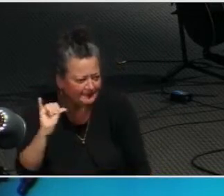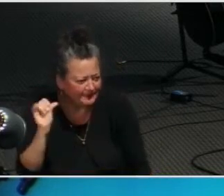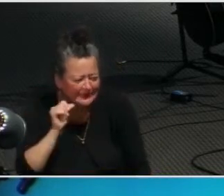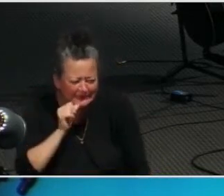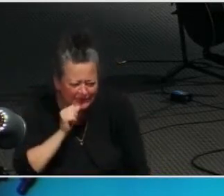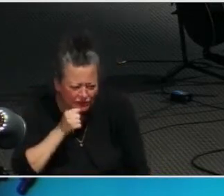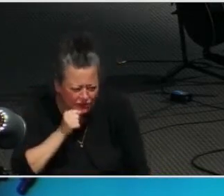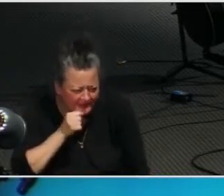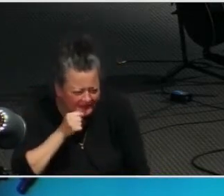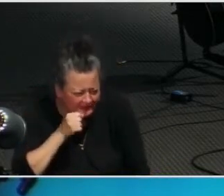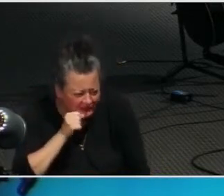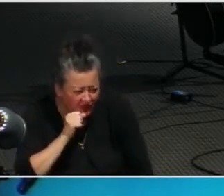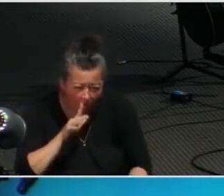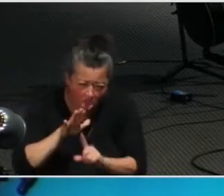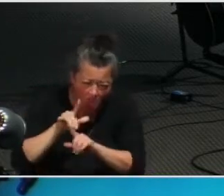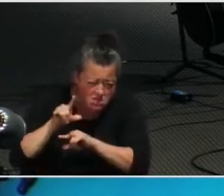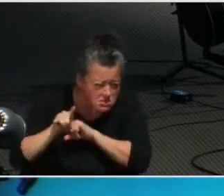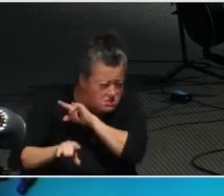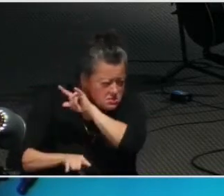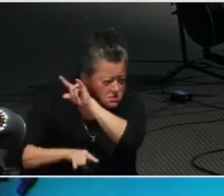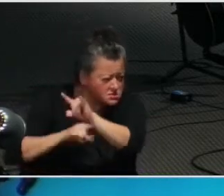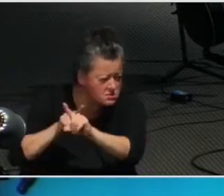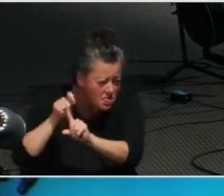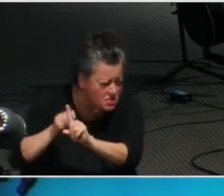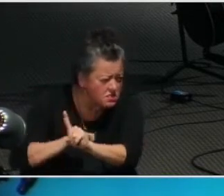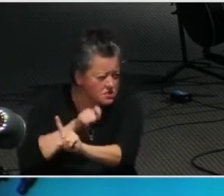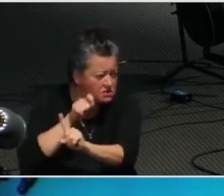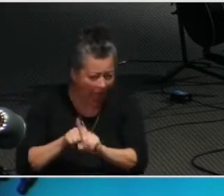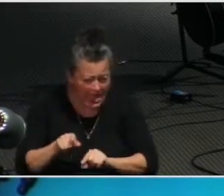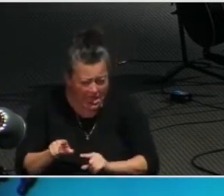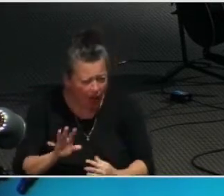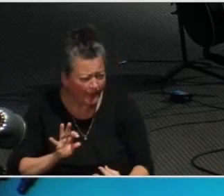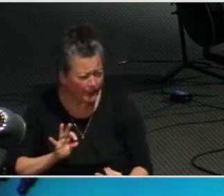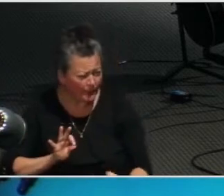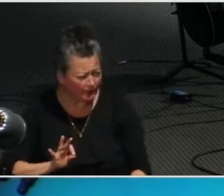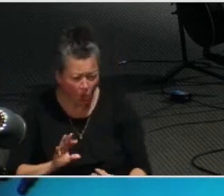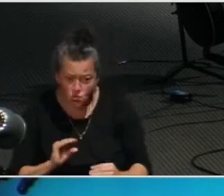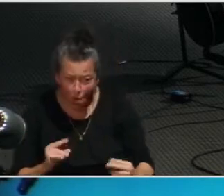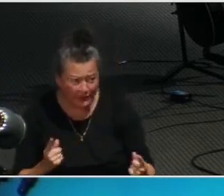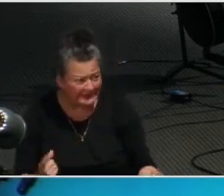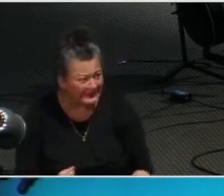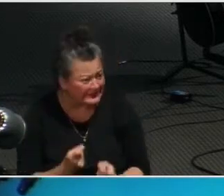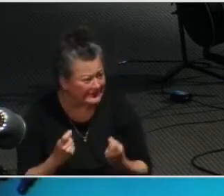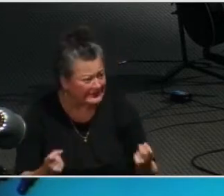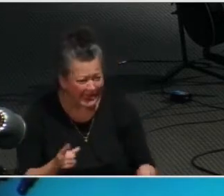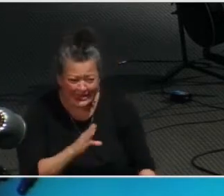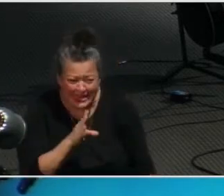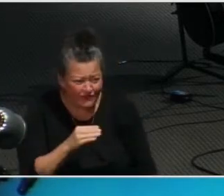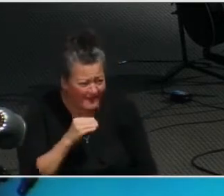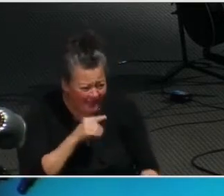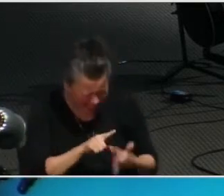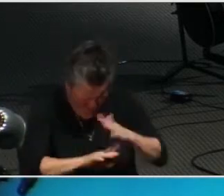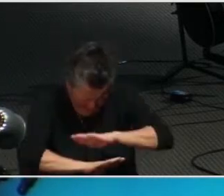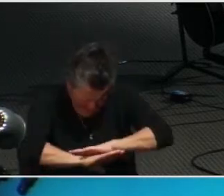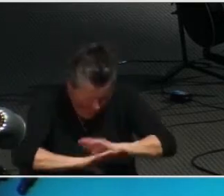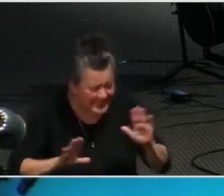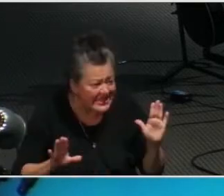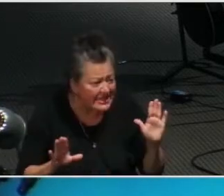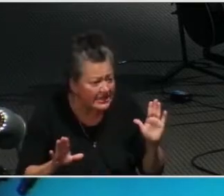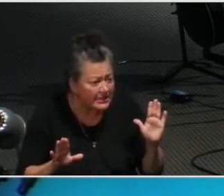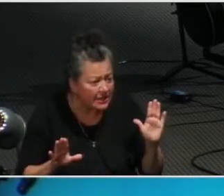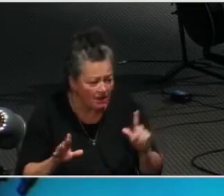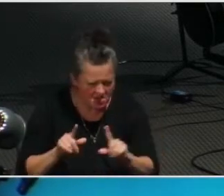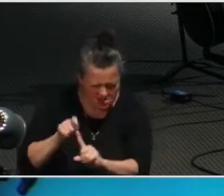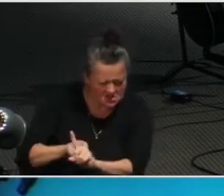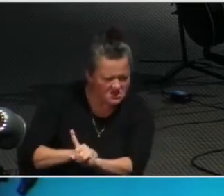follow in his steps. He committed no sin, neither was deceit found in his mouth. When he was reviled,